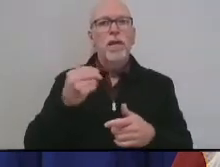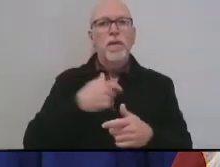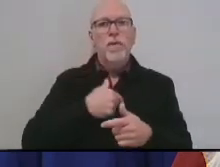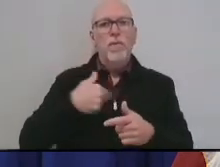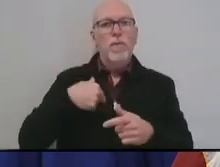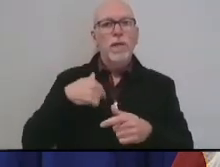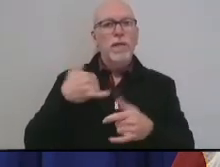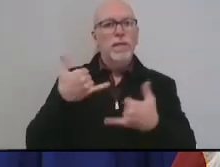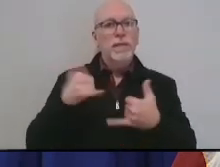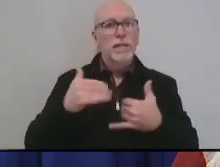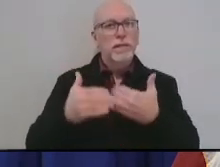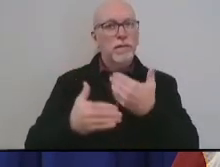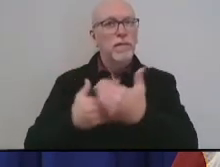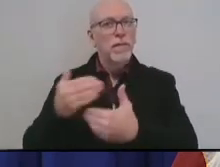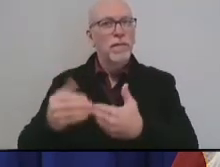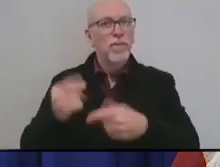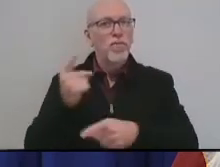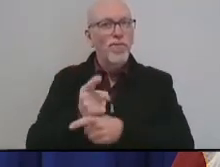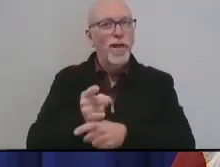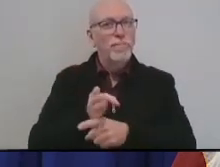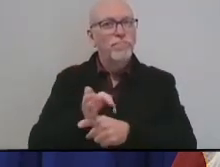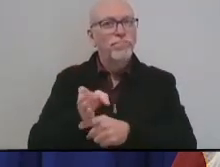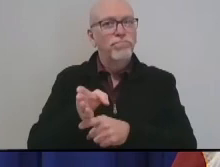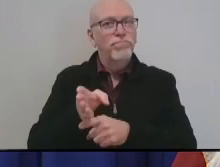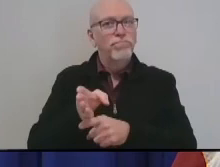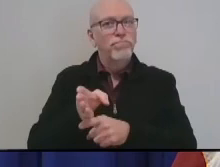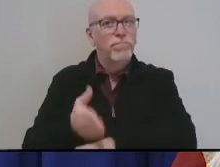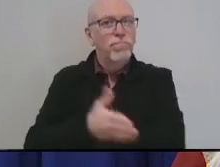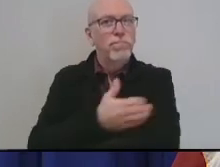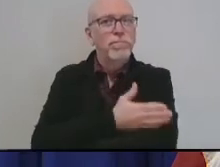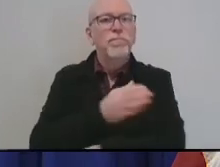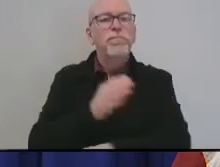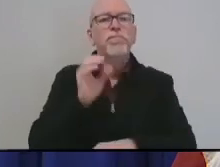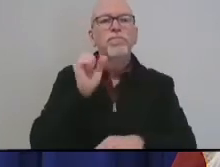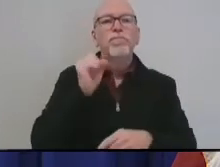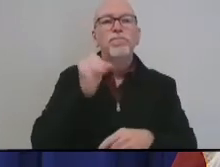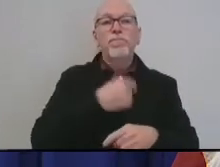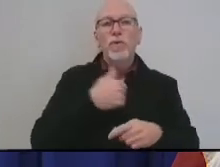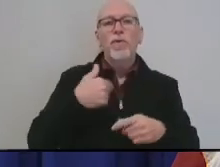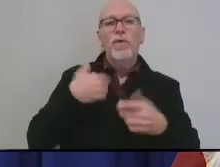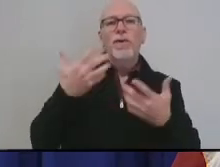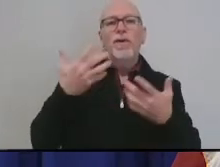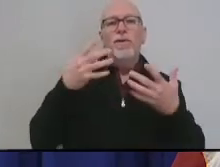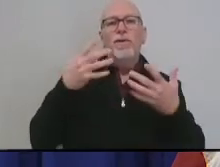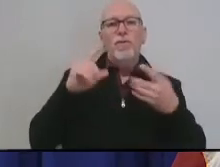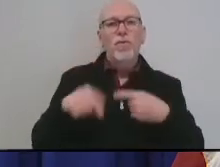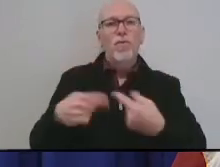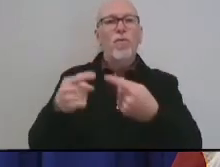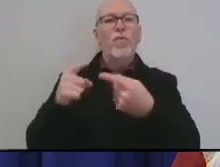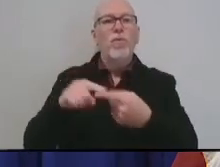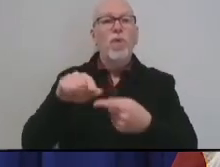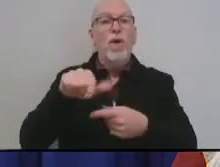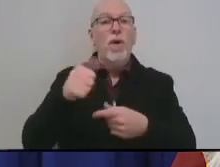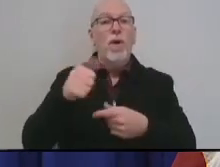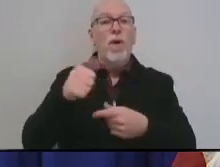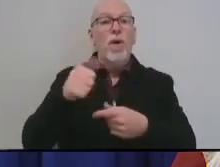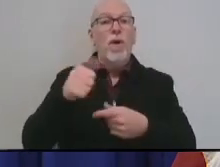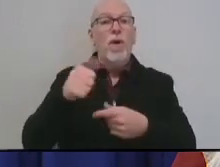direction. So we're cruising into another very important, we say this, it sounds,